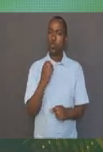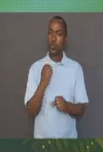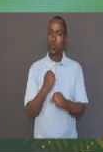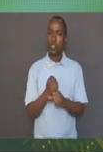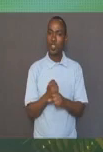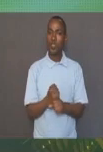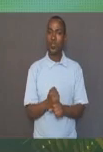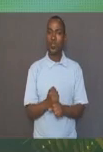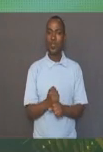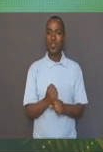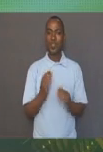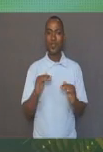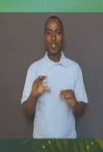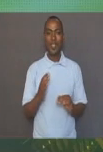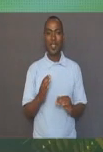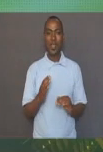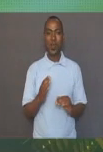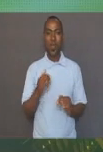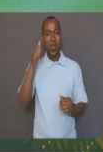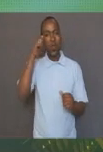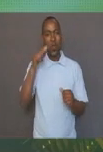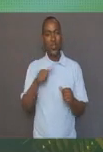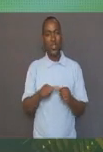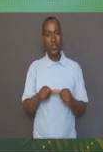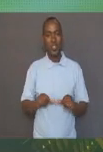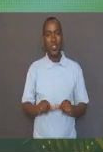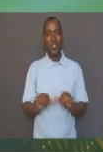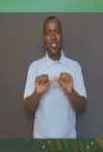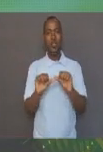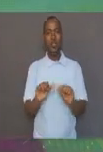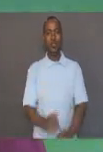you can continue making notes in our next lesson.